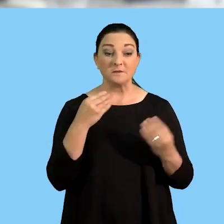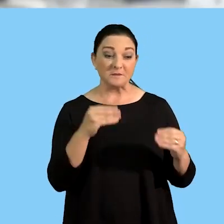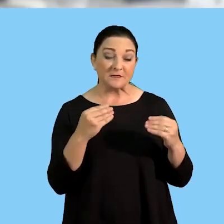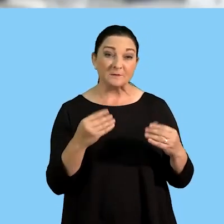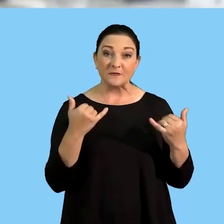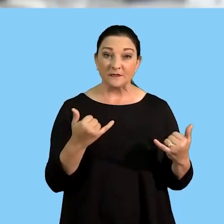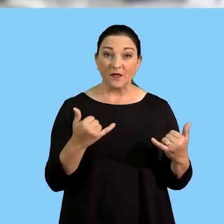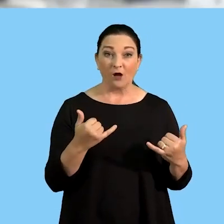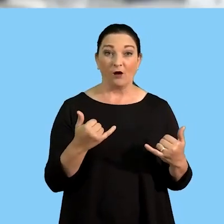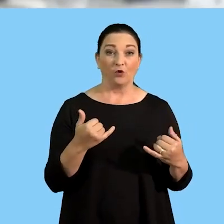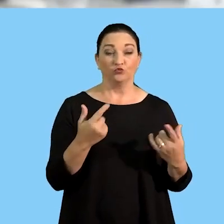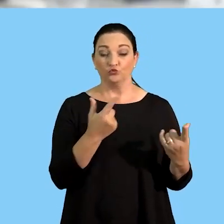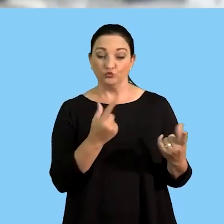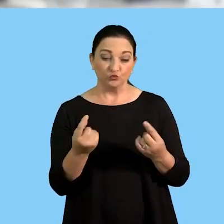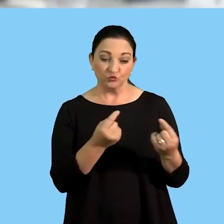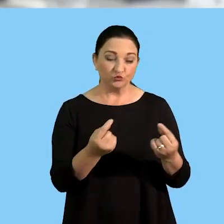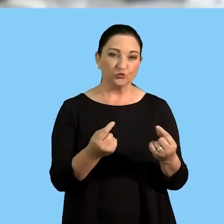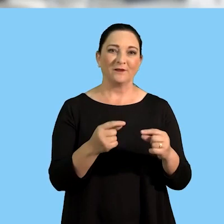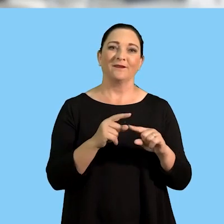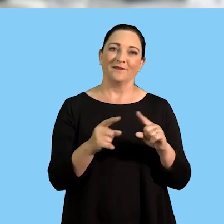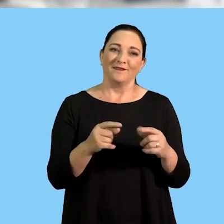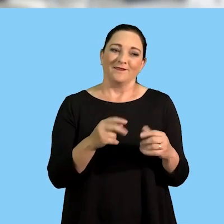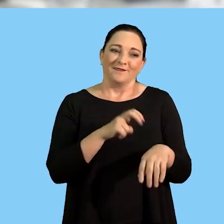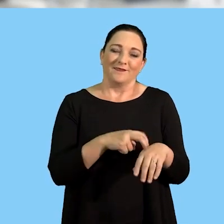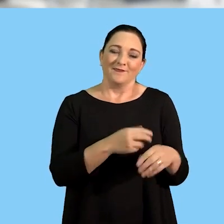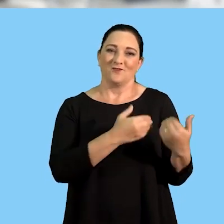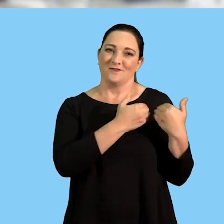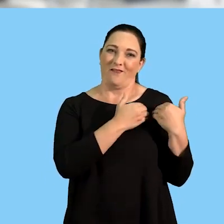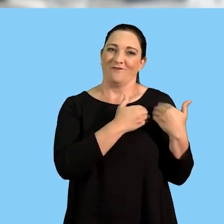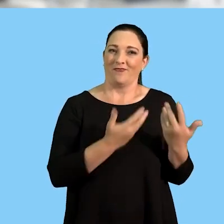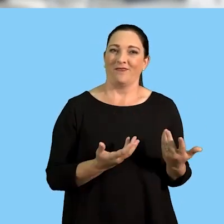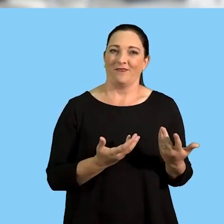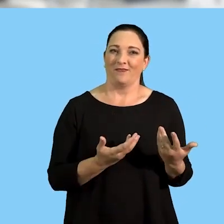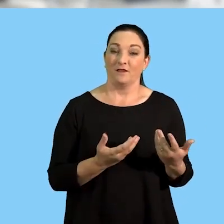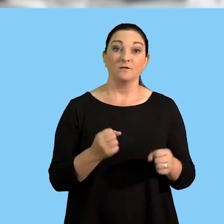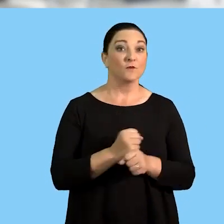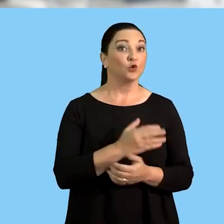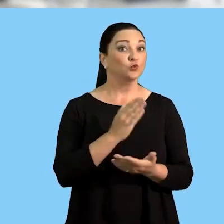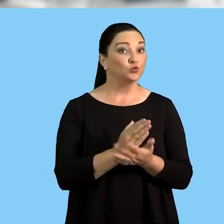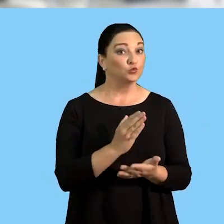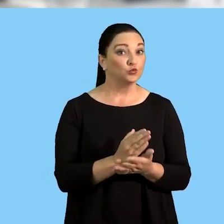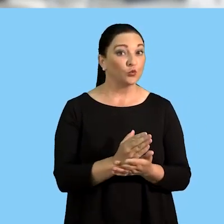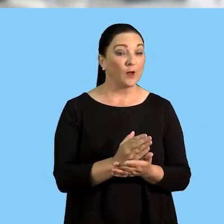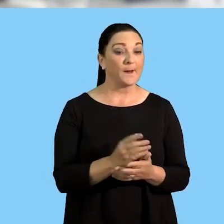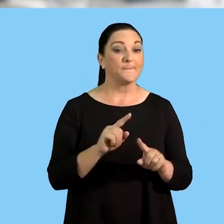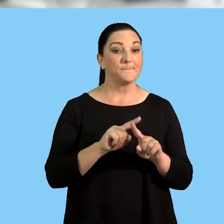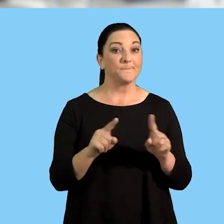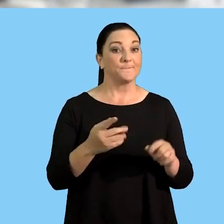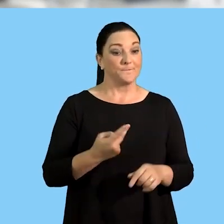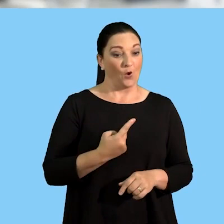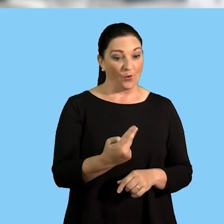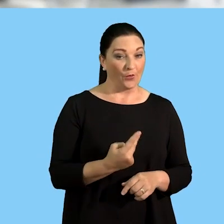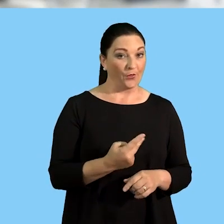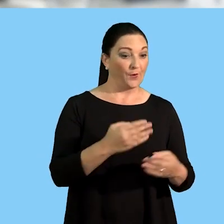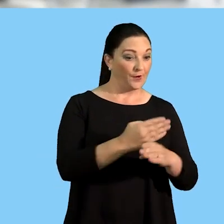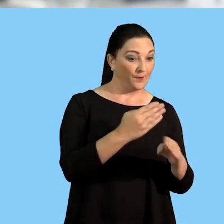when businesses are manufacturing products, there are certain safety requirements that they need to follow to ensure the safety